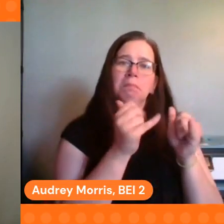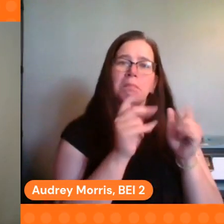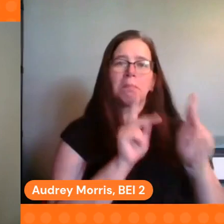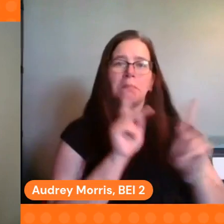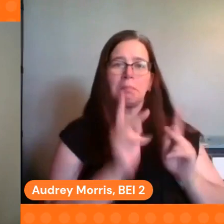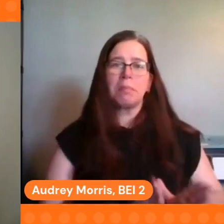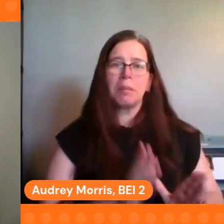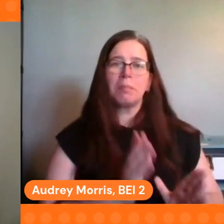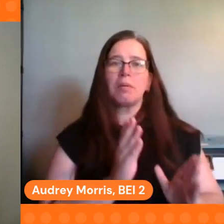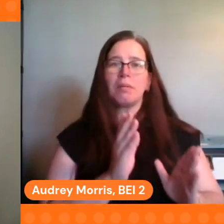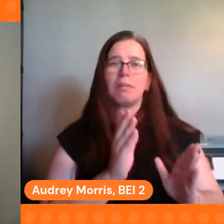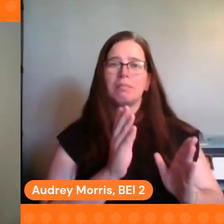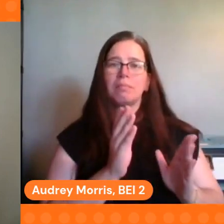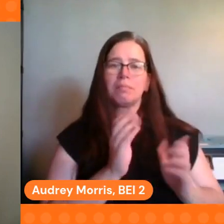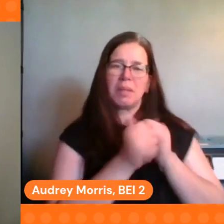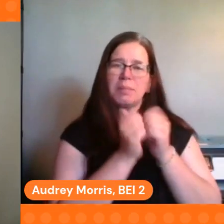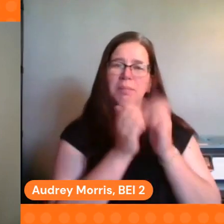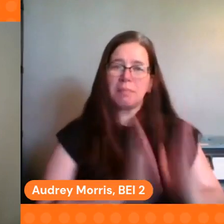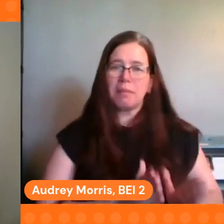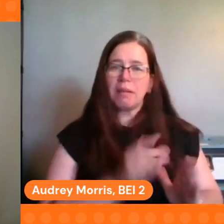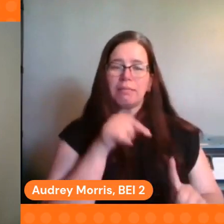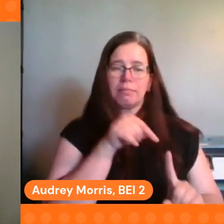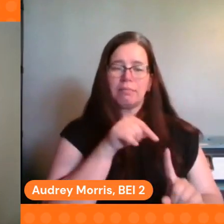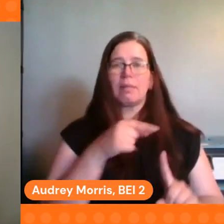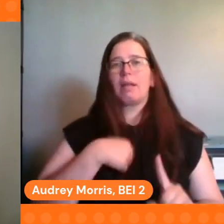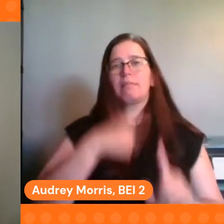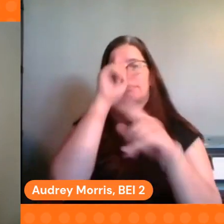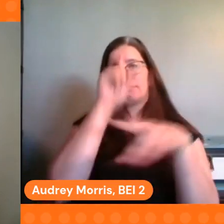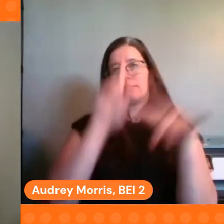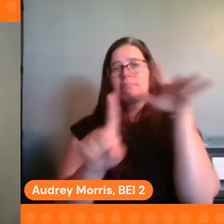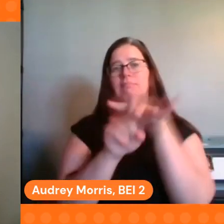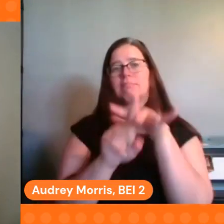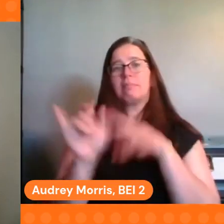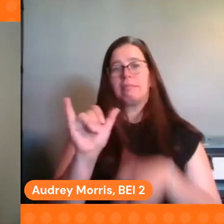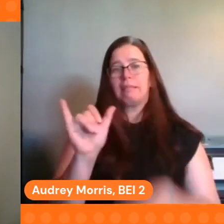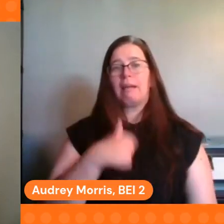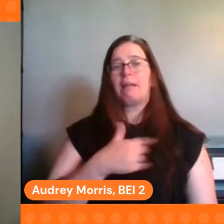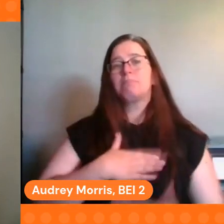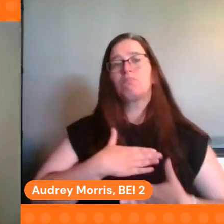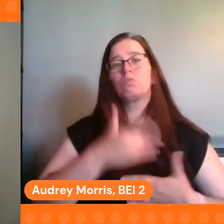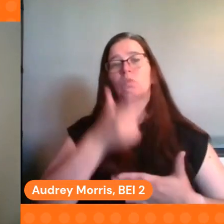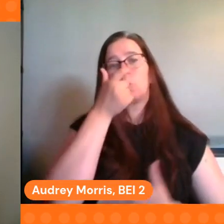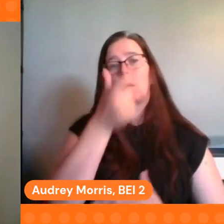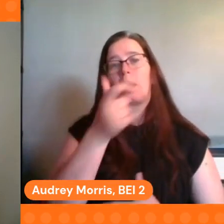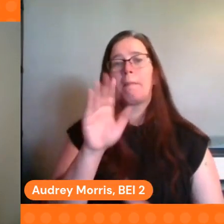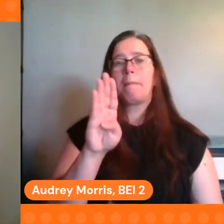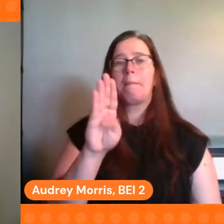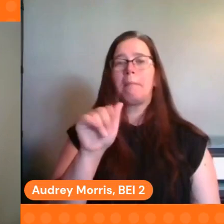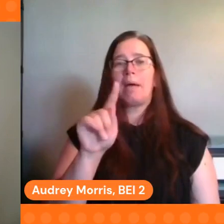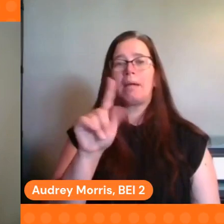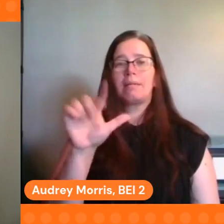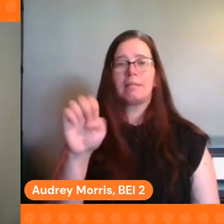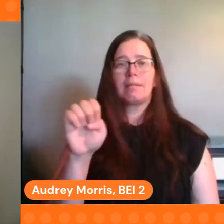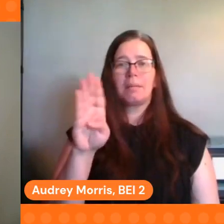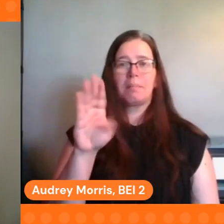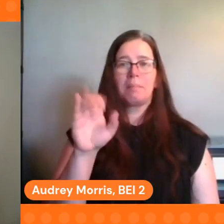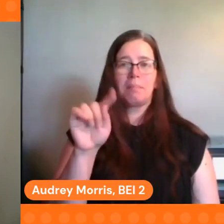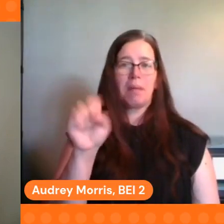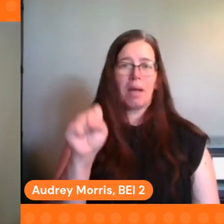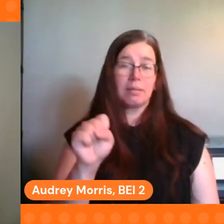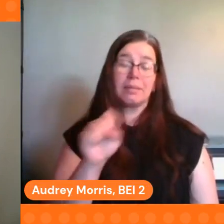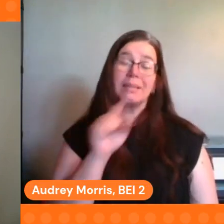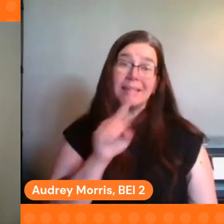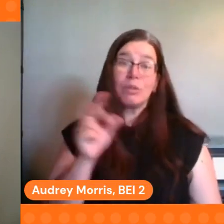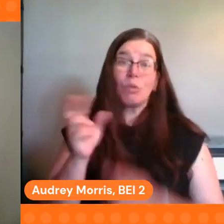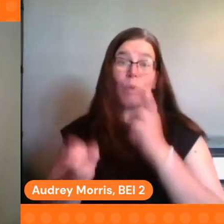the athlete in the sports, and what came to mind too is like one of the things I love to watch is BattleBots, which is actually robots